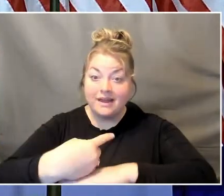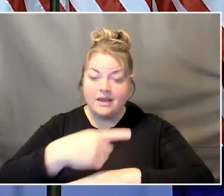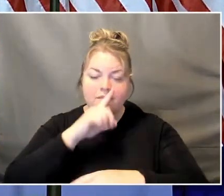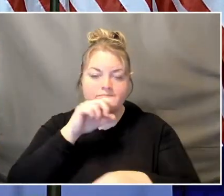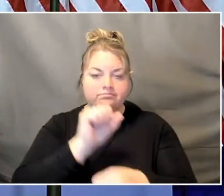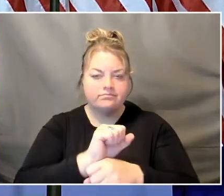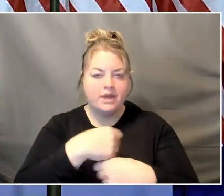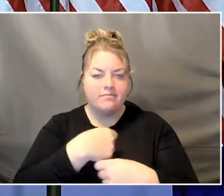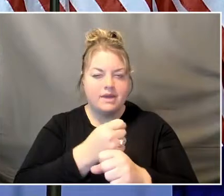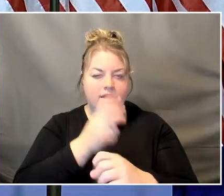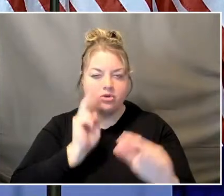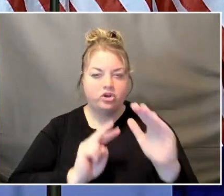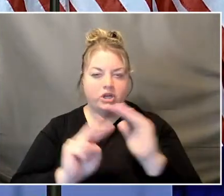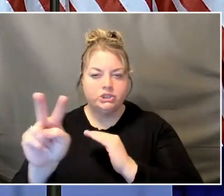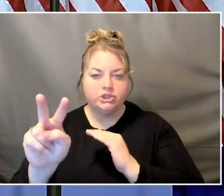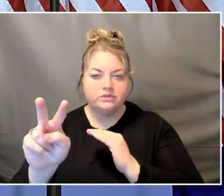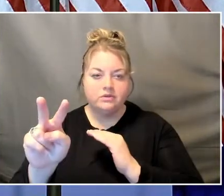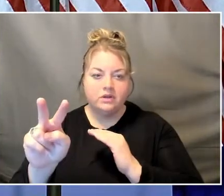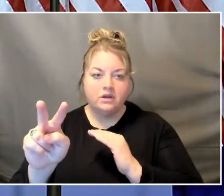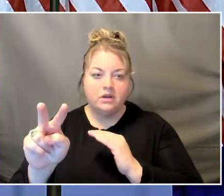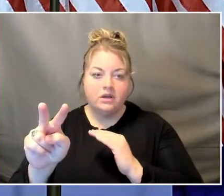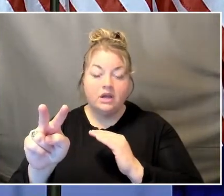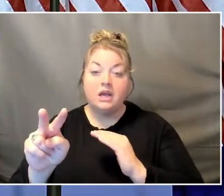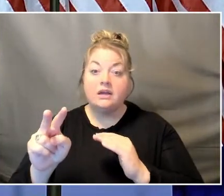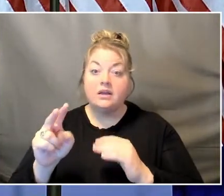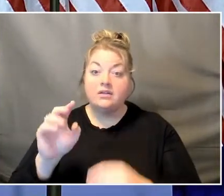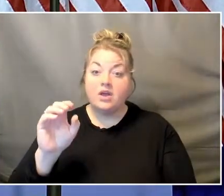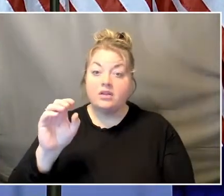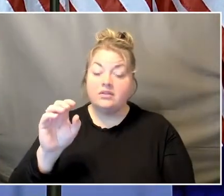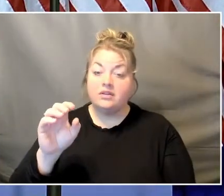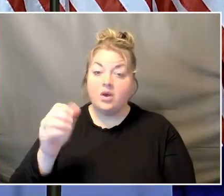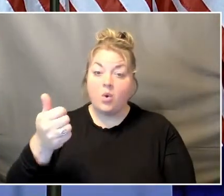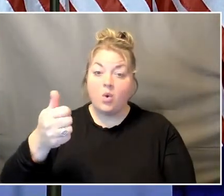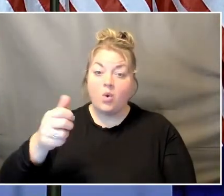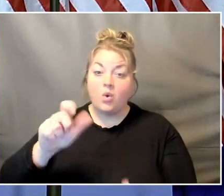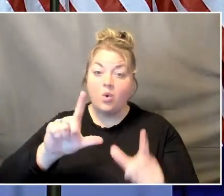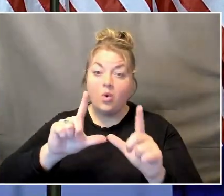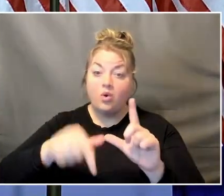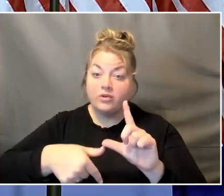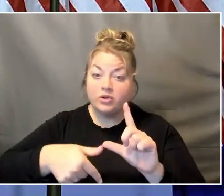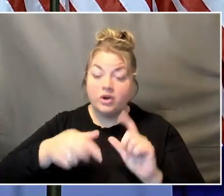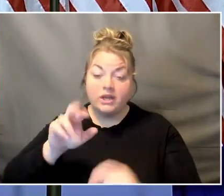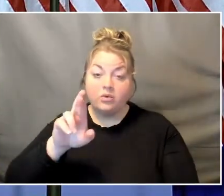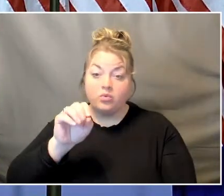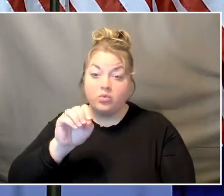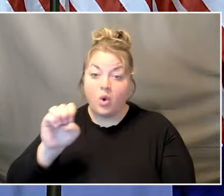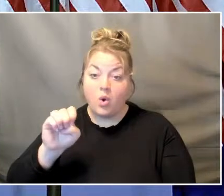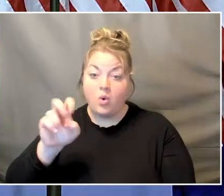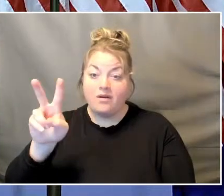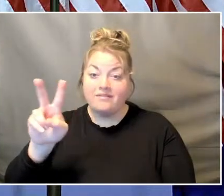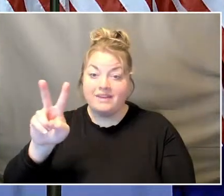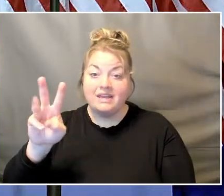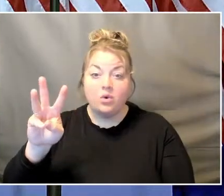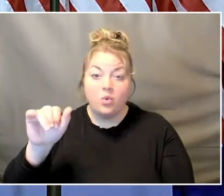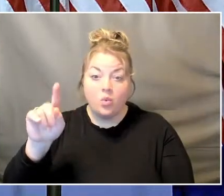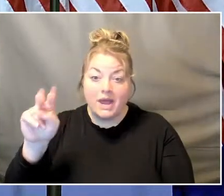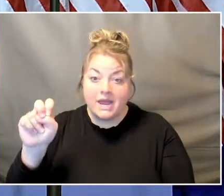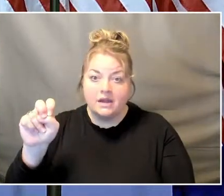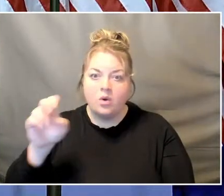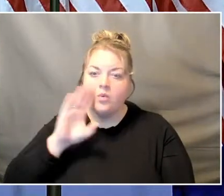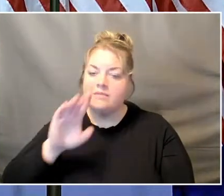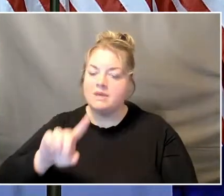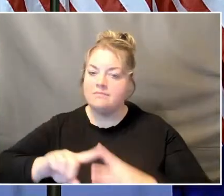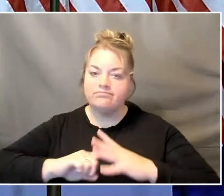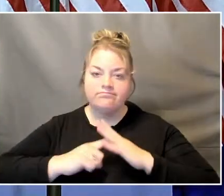prediction that overturning Roe v. Wade would be the opening shot on a full-on